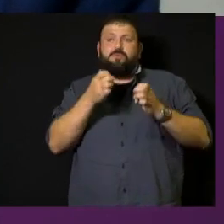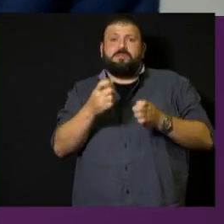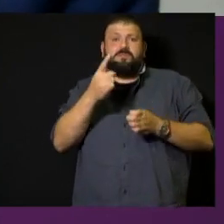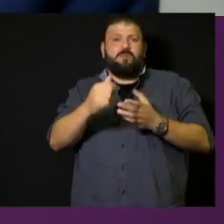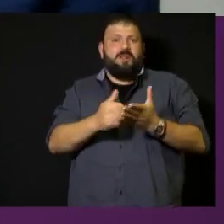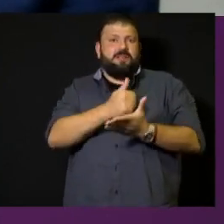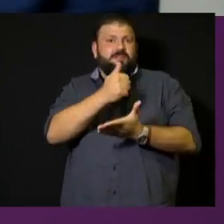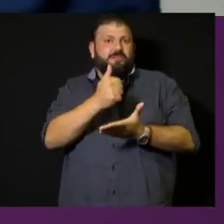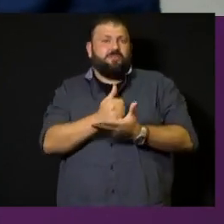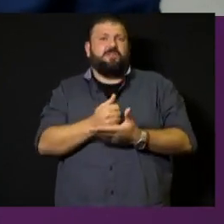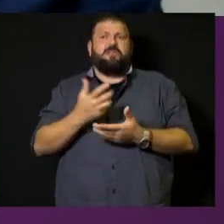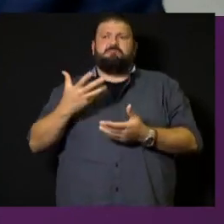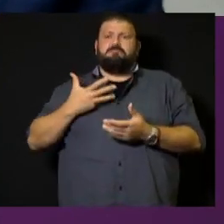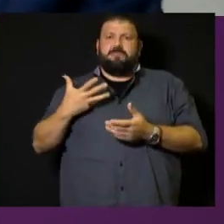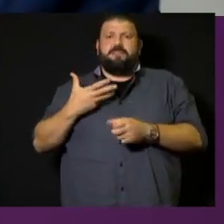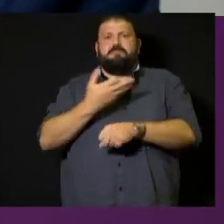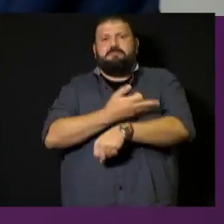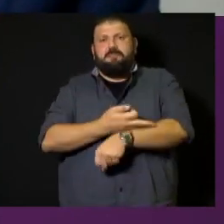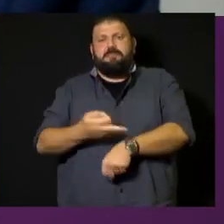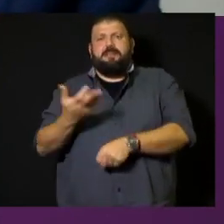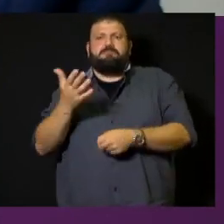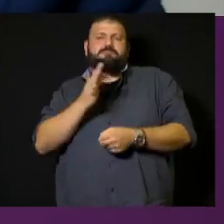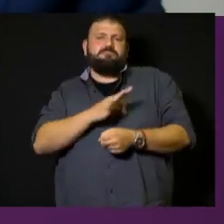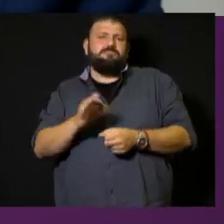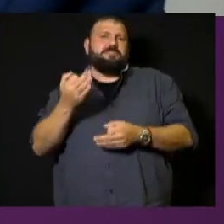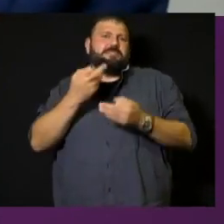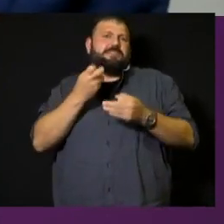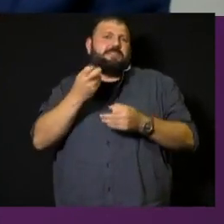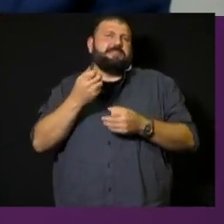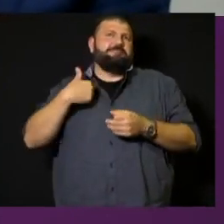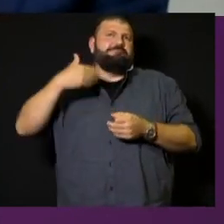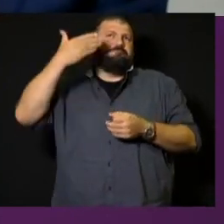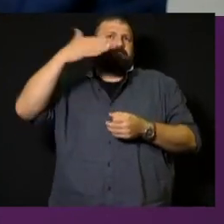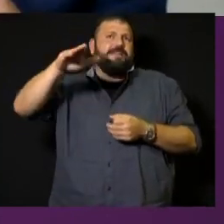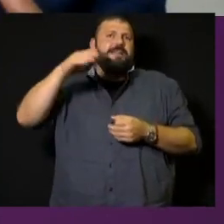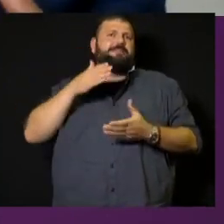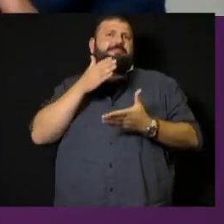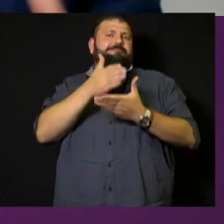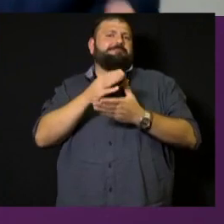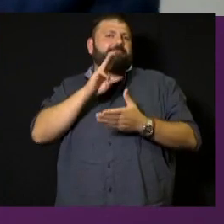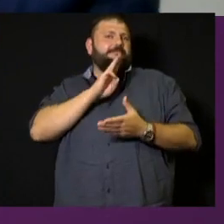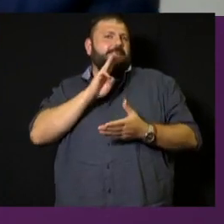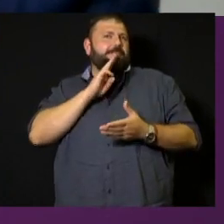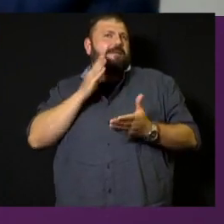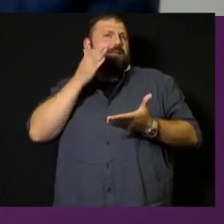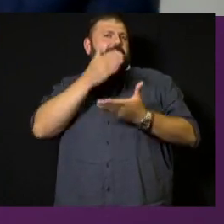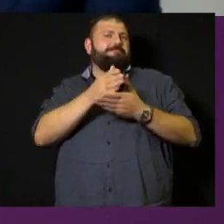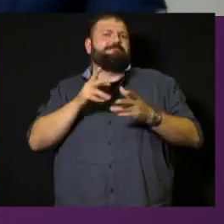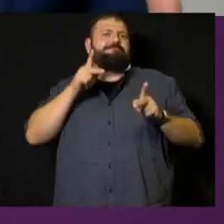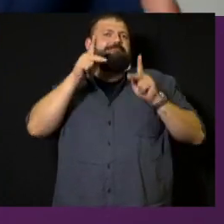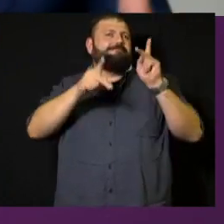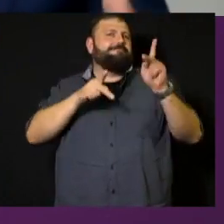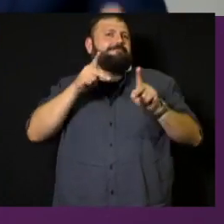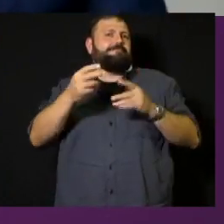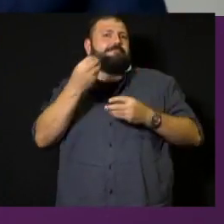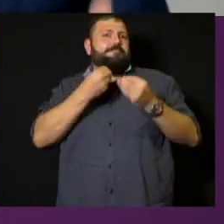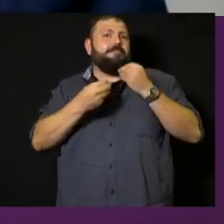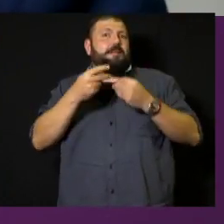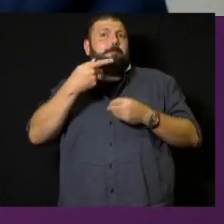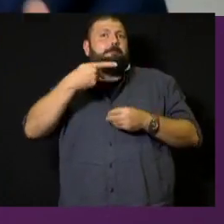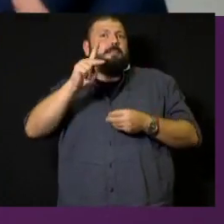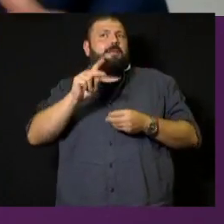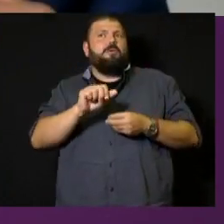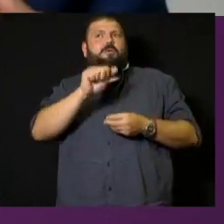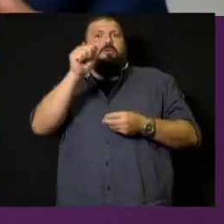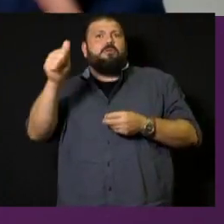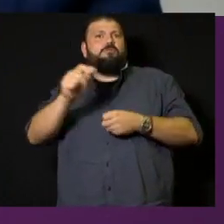have breakfast. So when you have in a city and you have a relative, you remember you have a mother, you go there, you have breakfast.